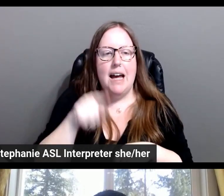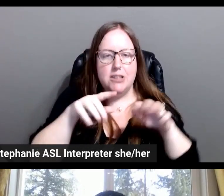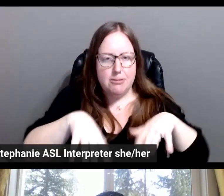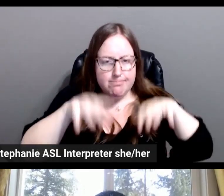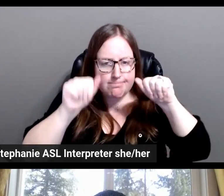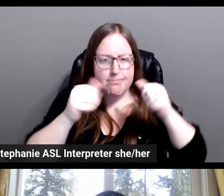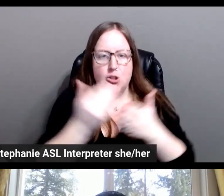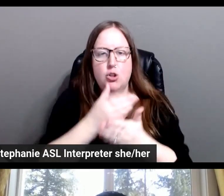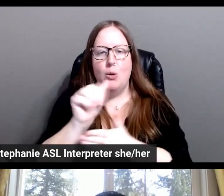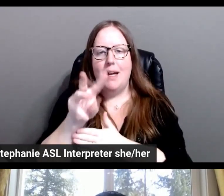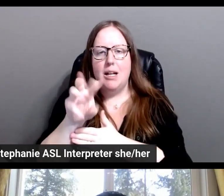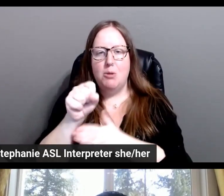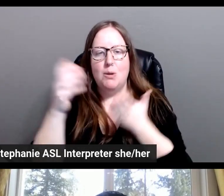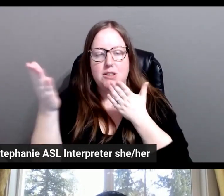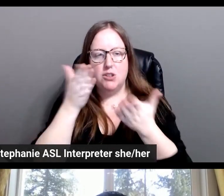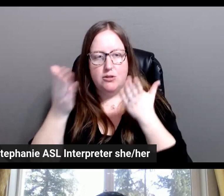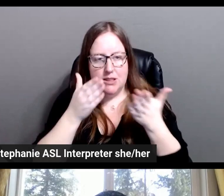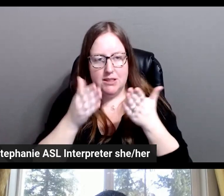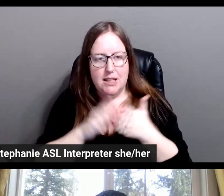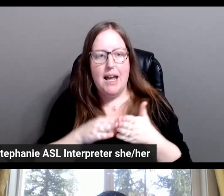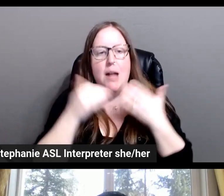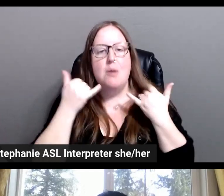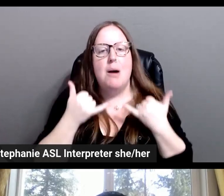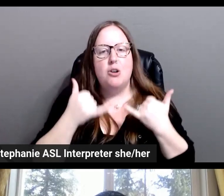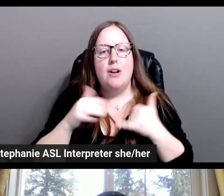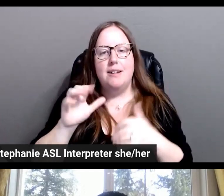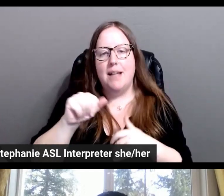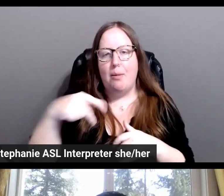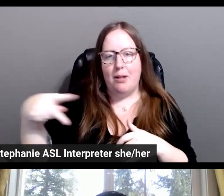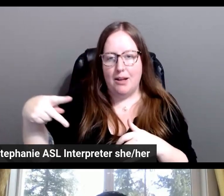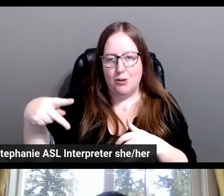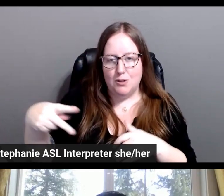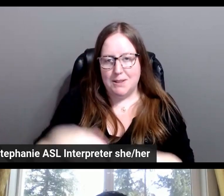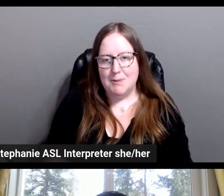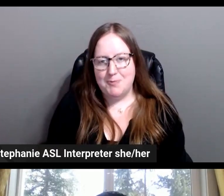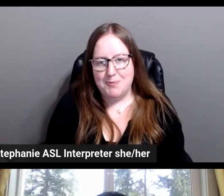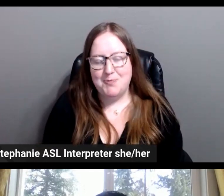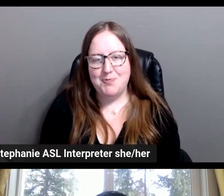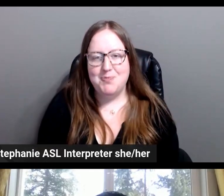AWS services and modernize applications.